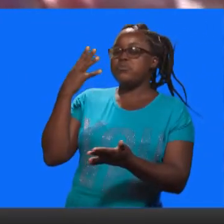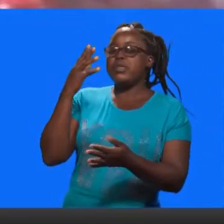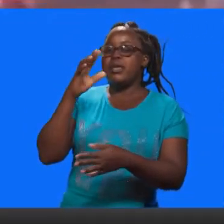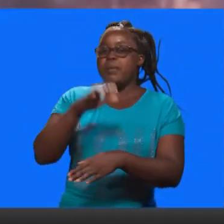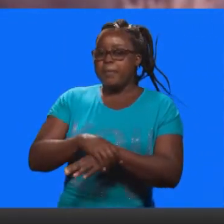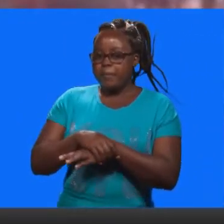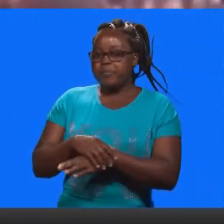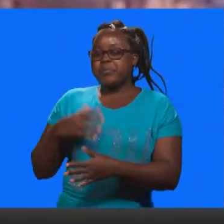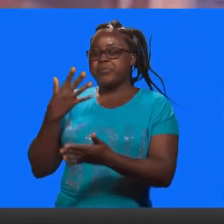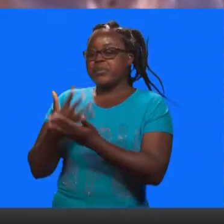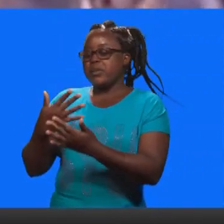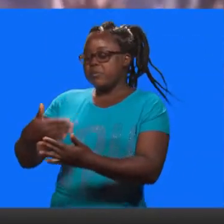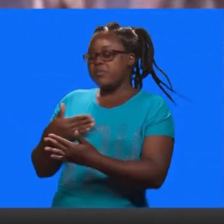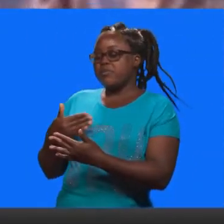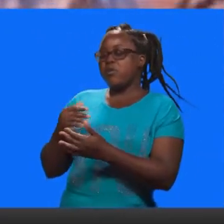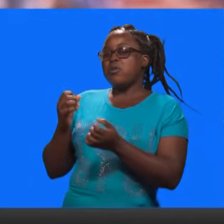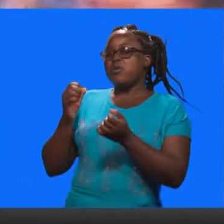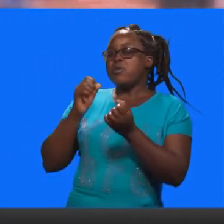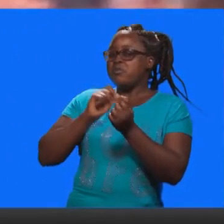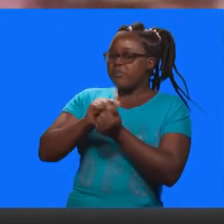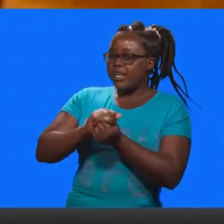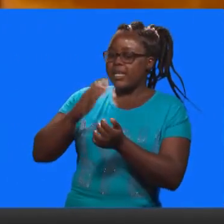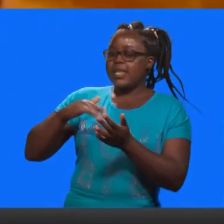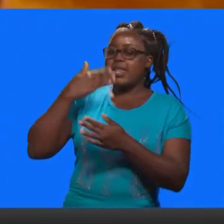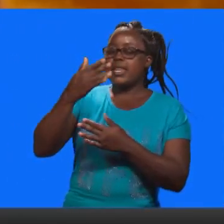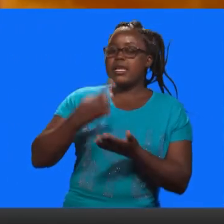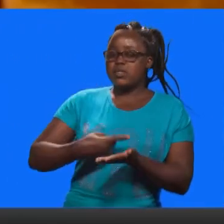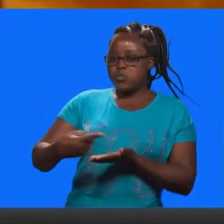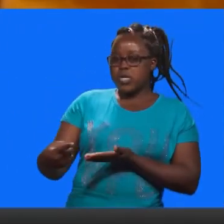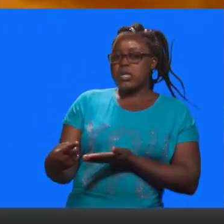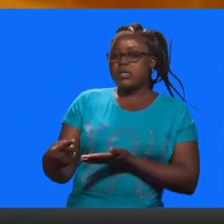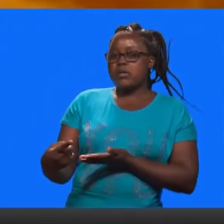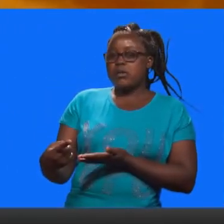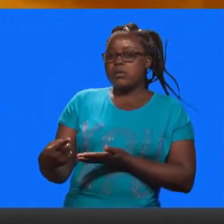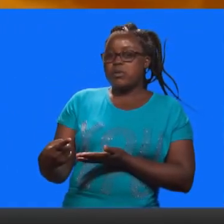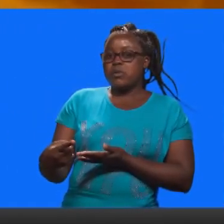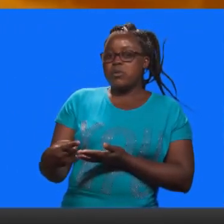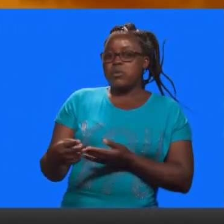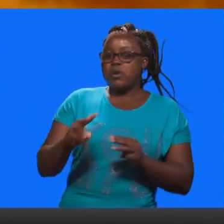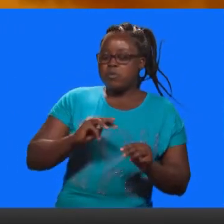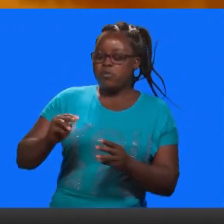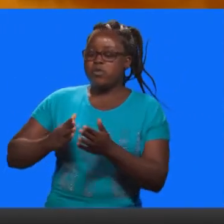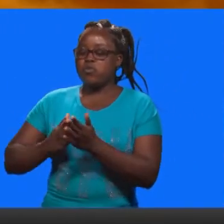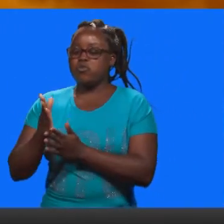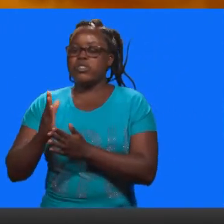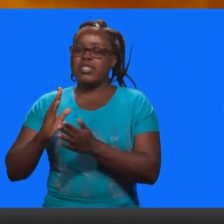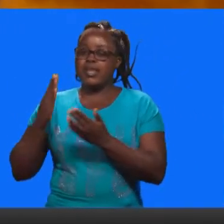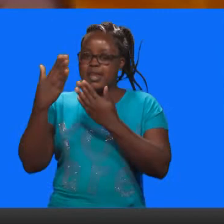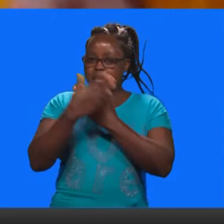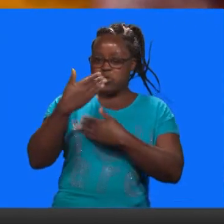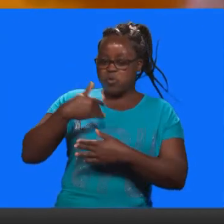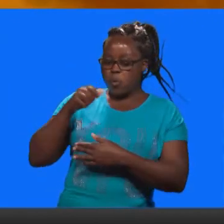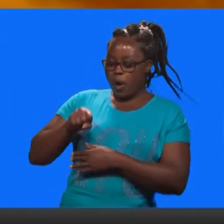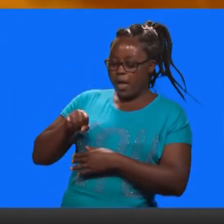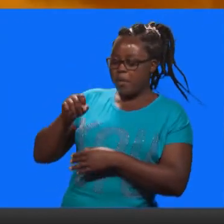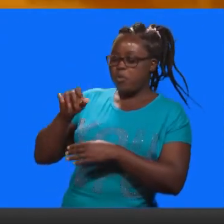kuhukumiwa kabla ya Ijumaa wiki ijayo. Moved aloud throughout the night, and we have been able